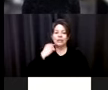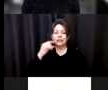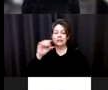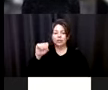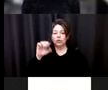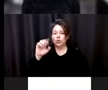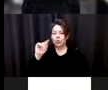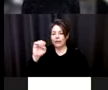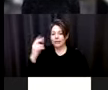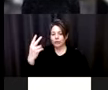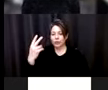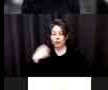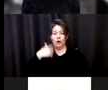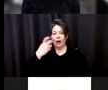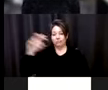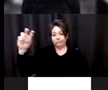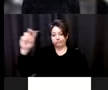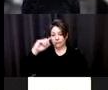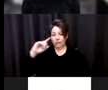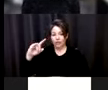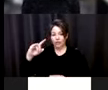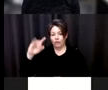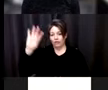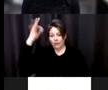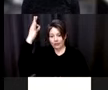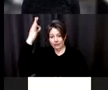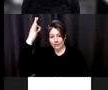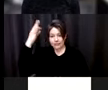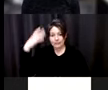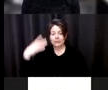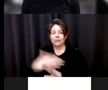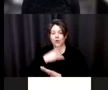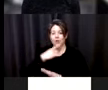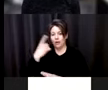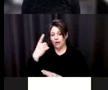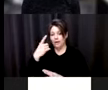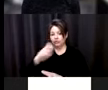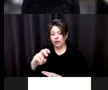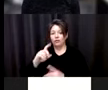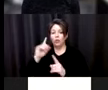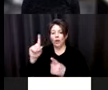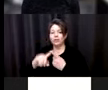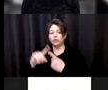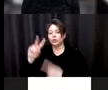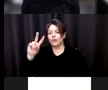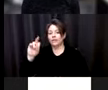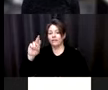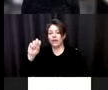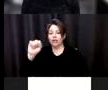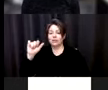to France right before I made these, and I had the privilege of going to Versailles, and the textiles there